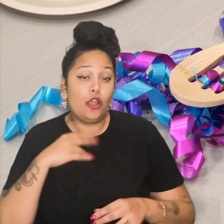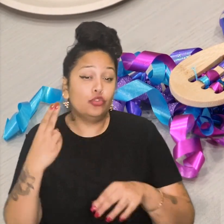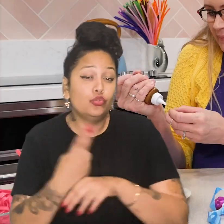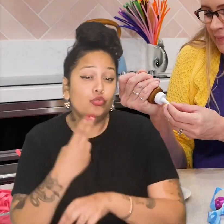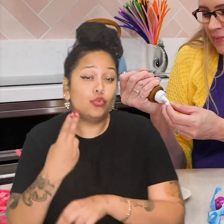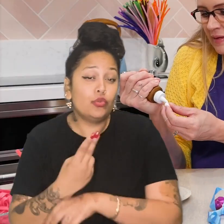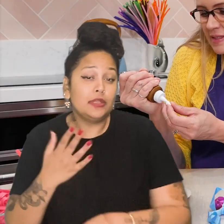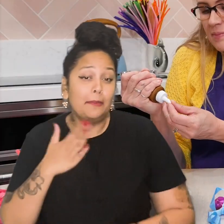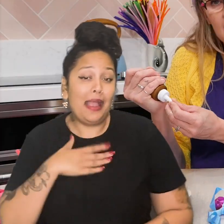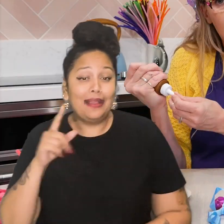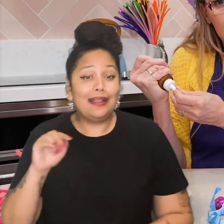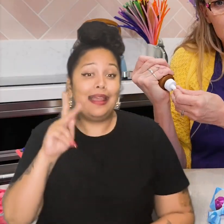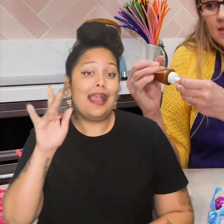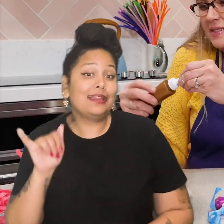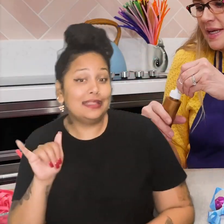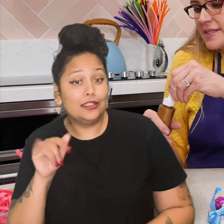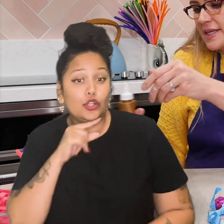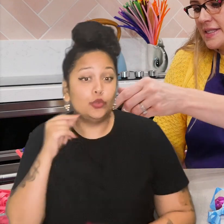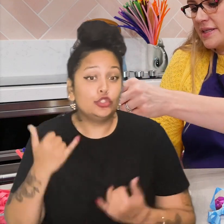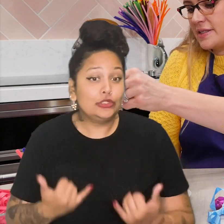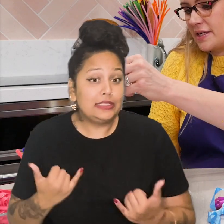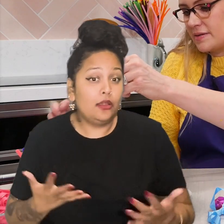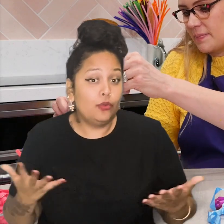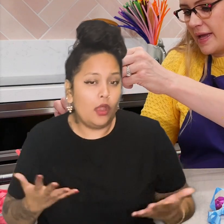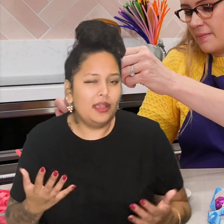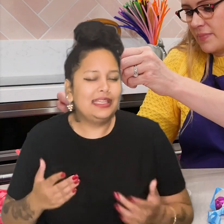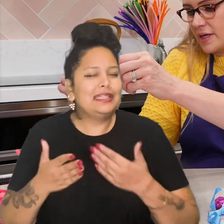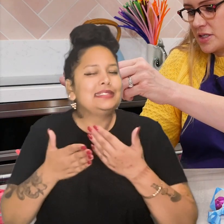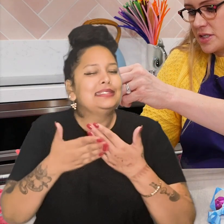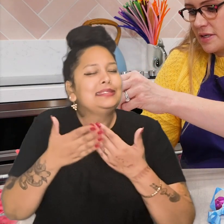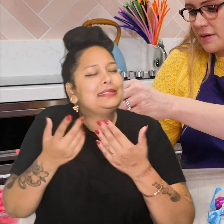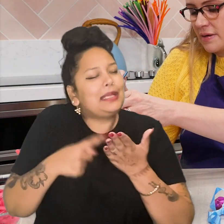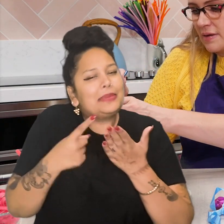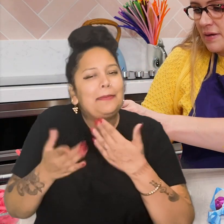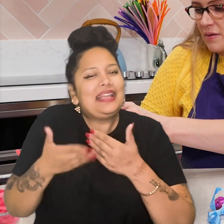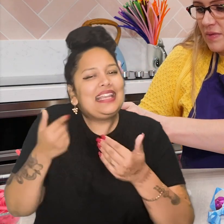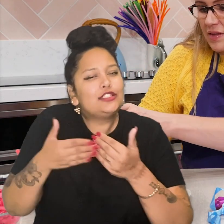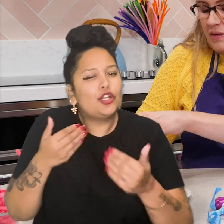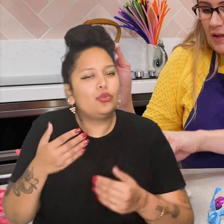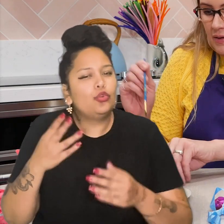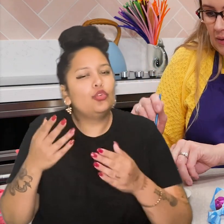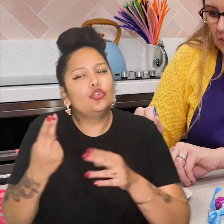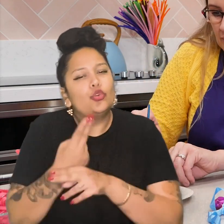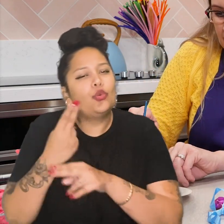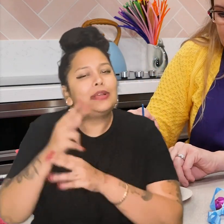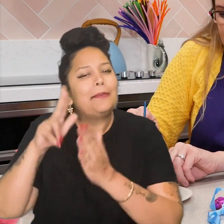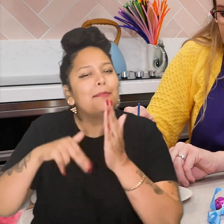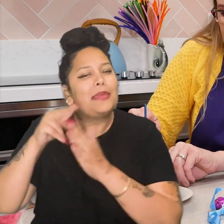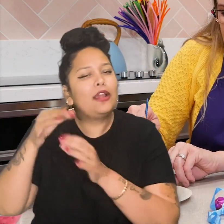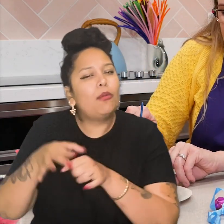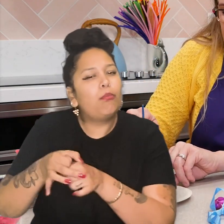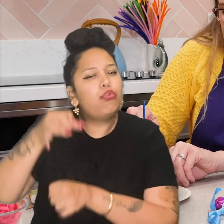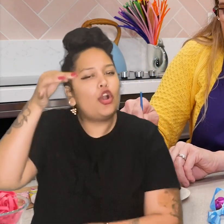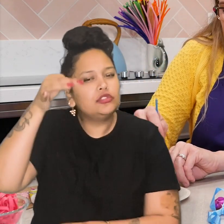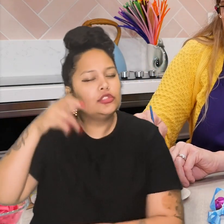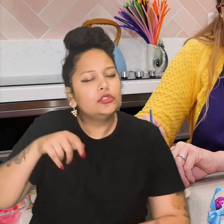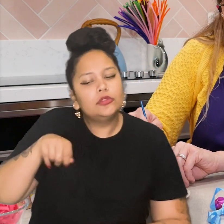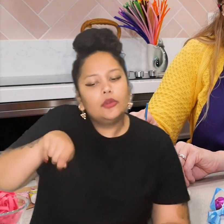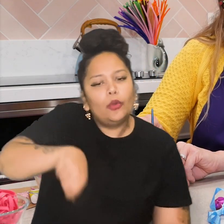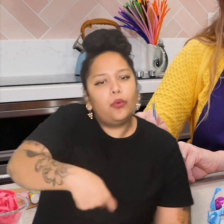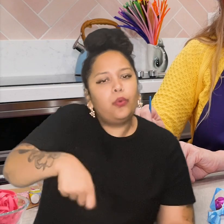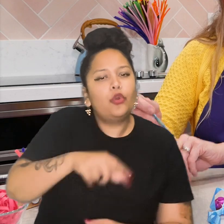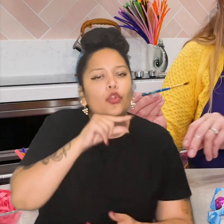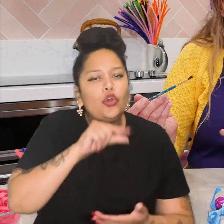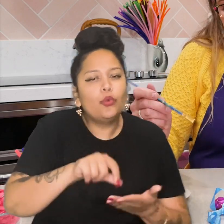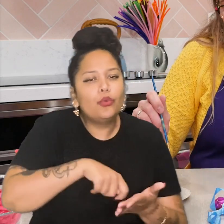today. Sometimes it's easier to use a paintbrush with glue because you can get it